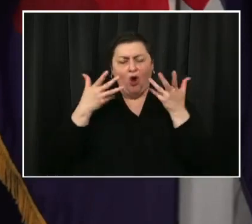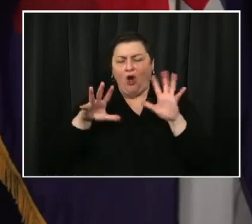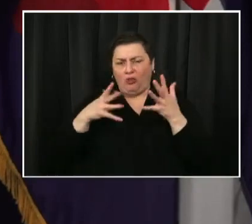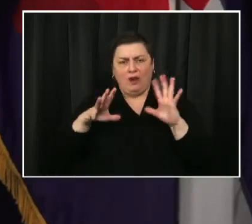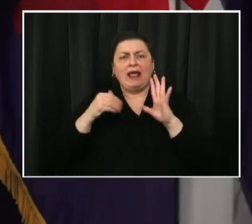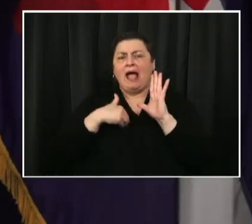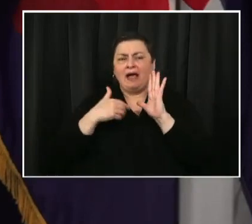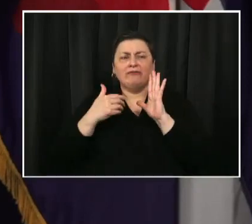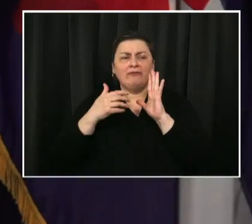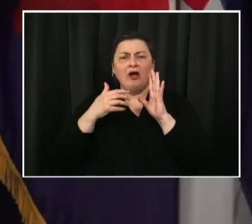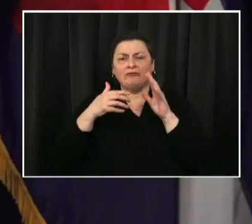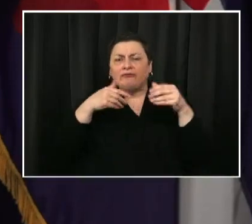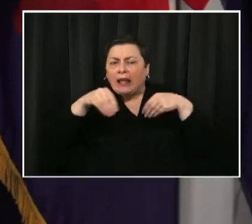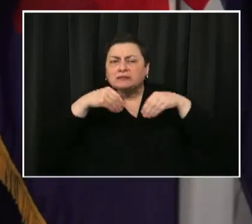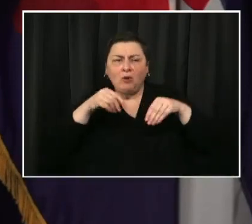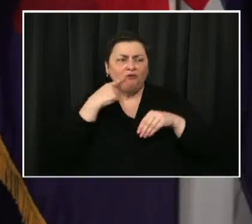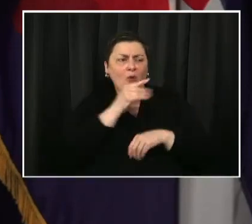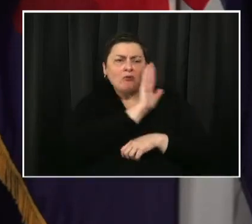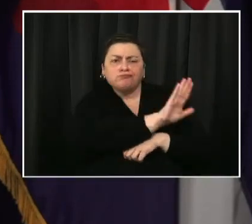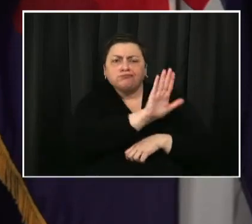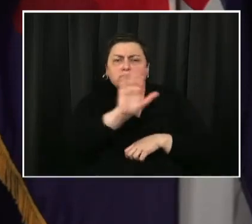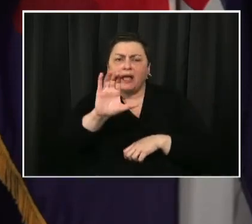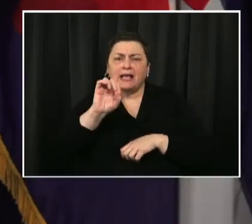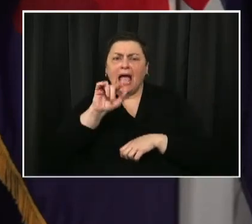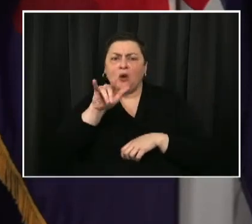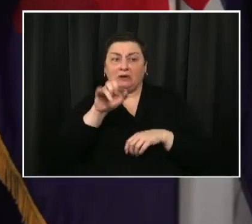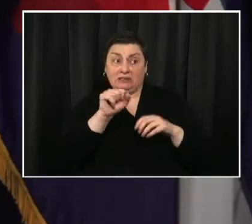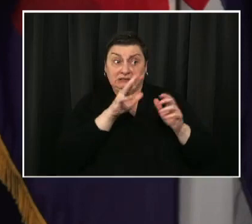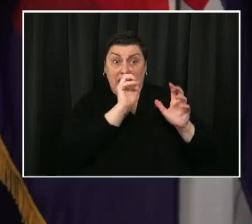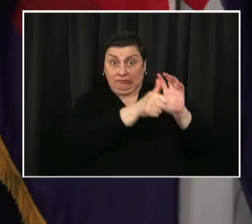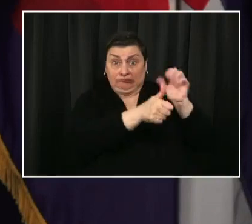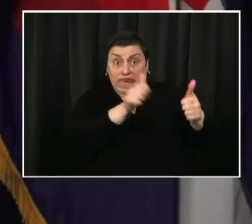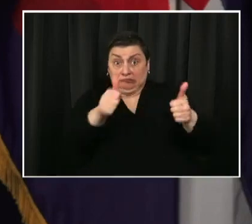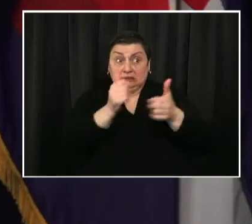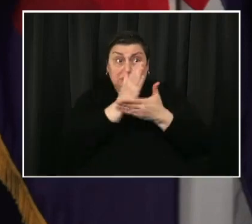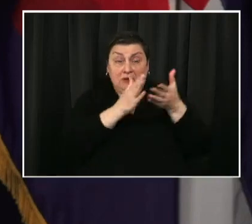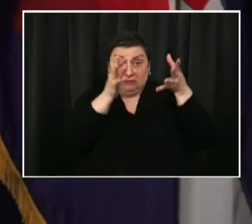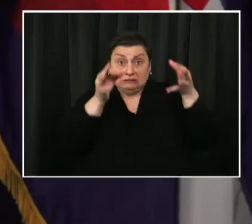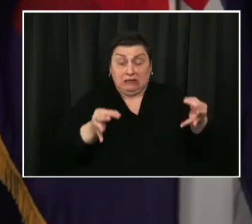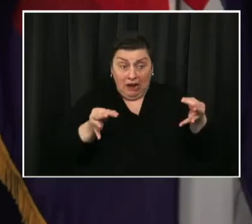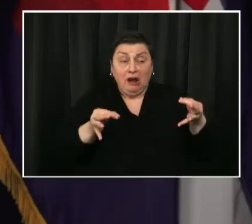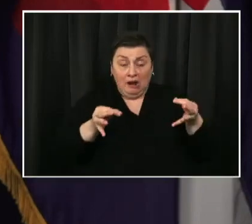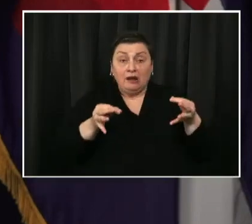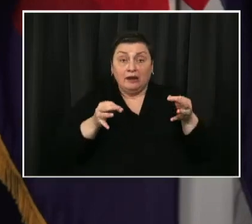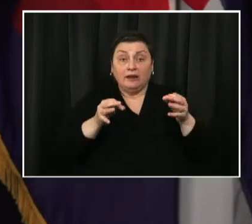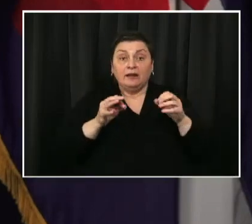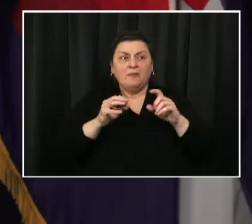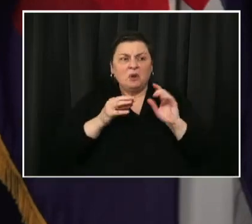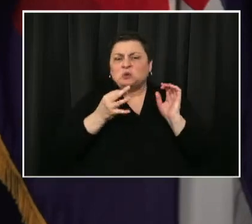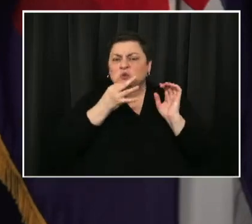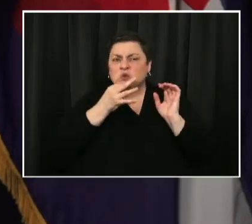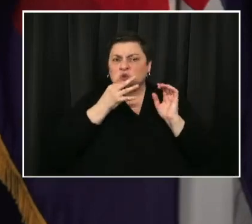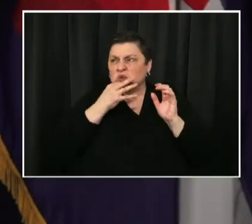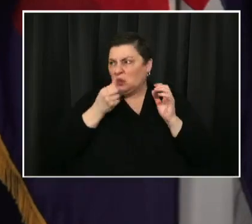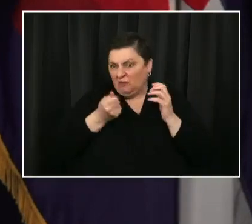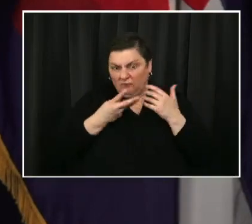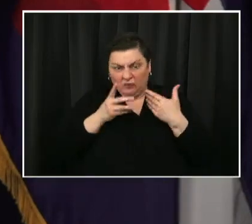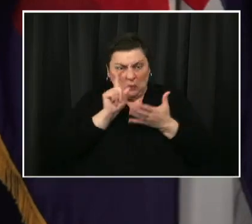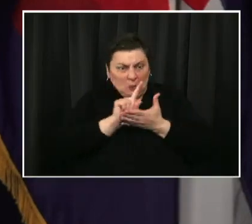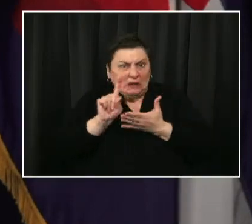the flexibility that they want. But I think the default will become going to the county level, relatively soon in the next few